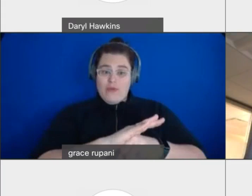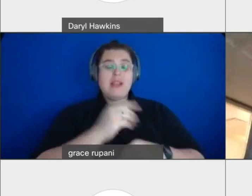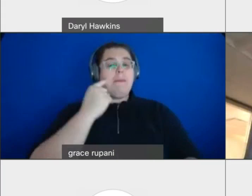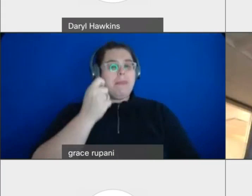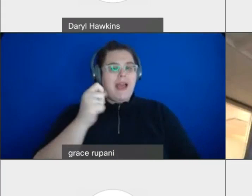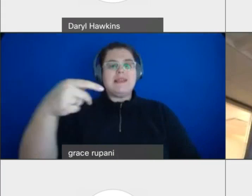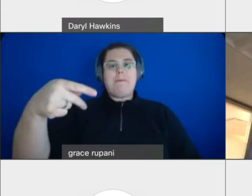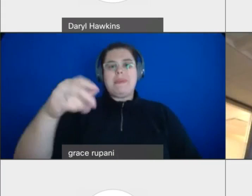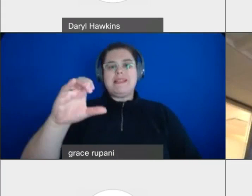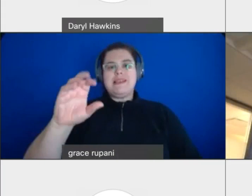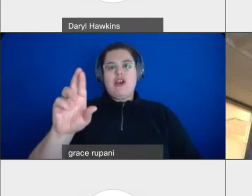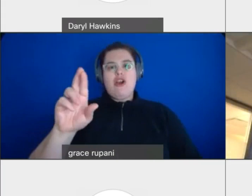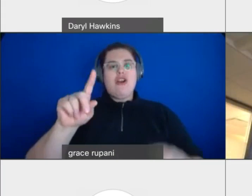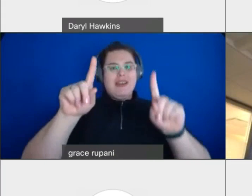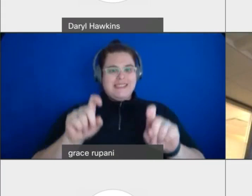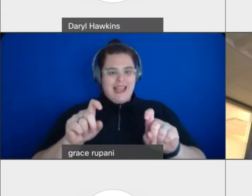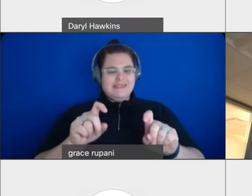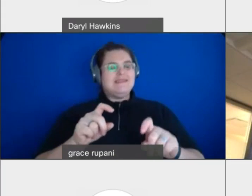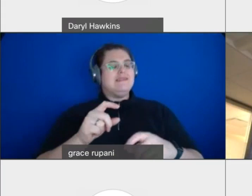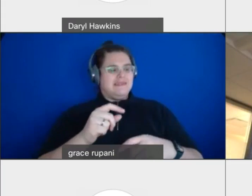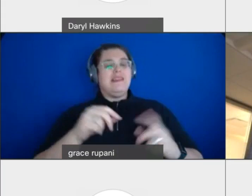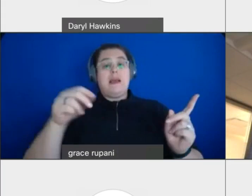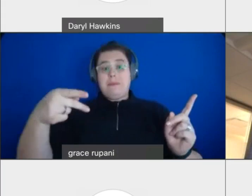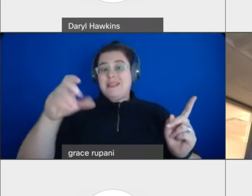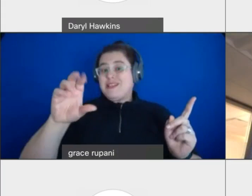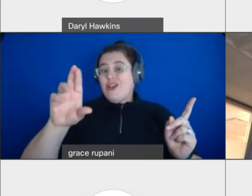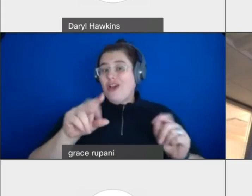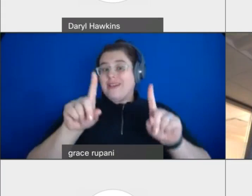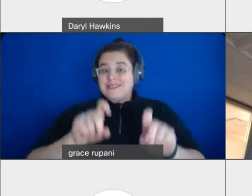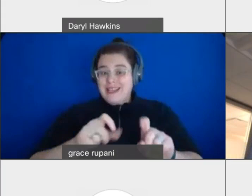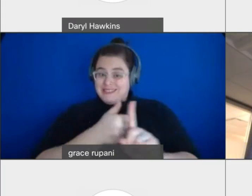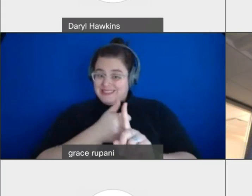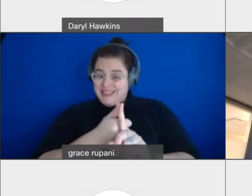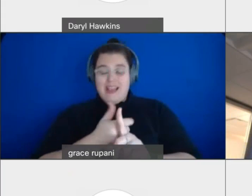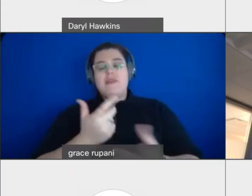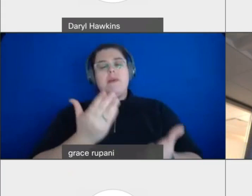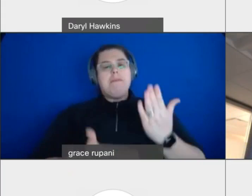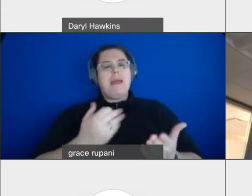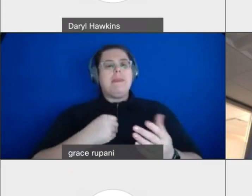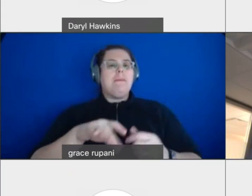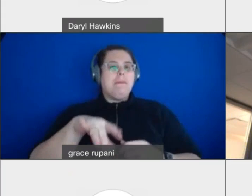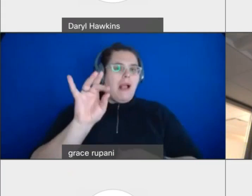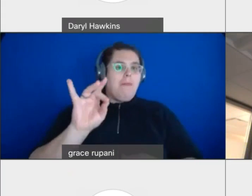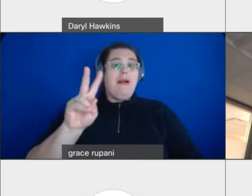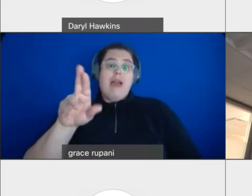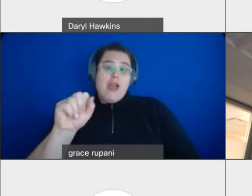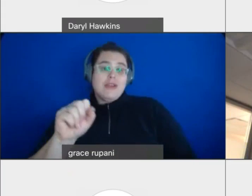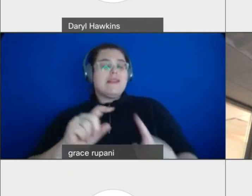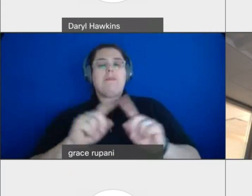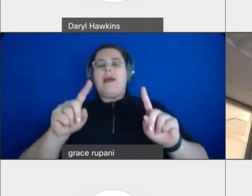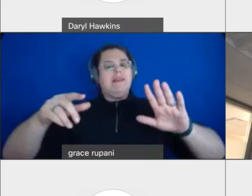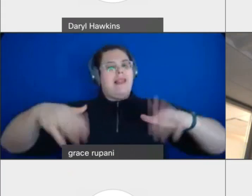up viral pieces that is not infectious virus for those individuals, therefore